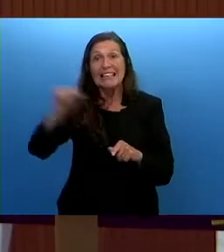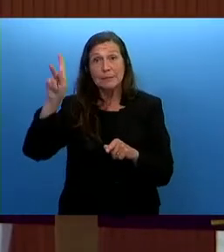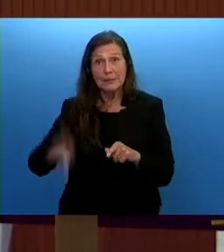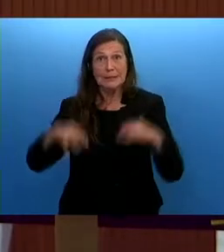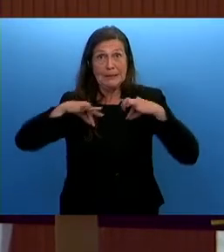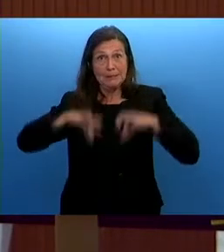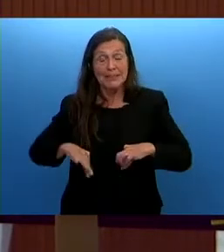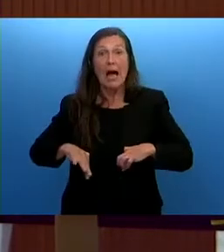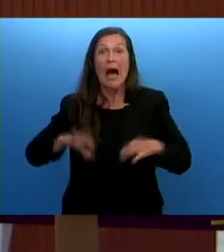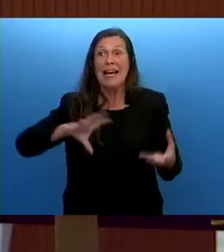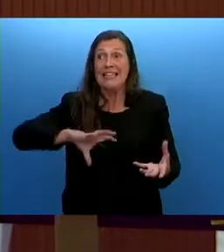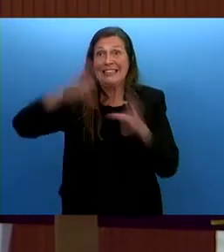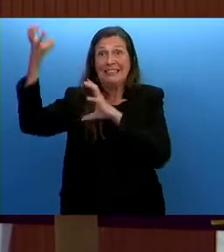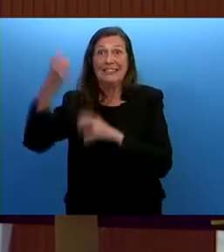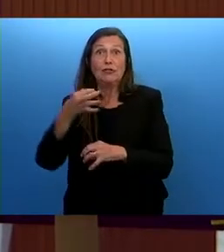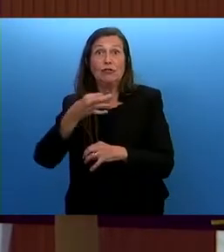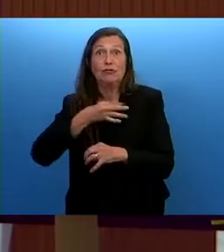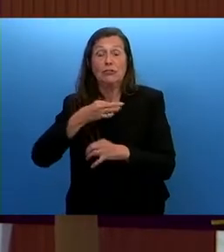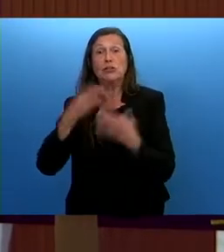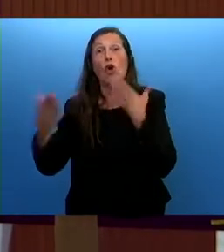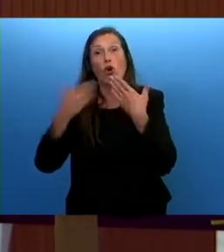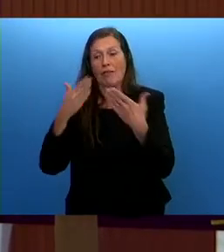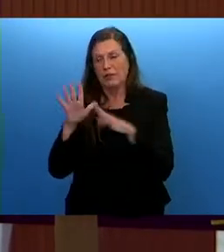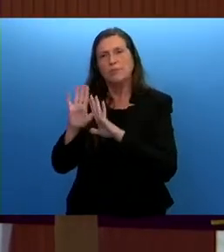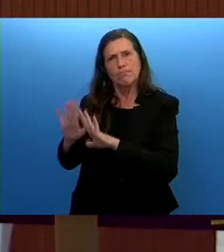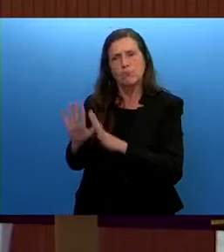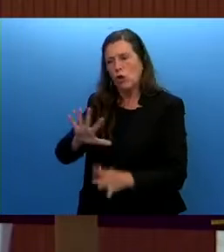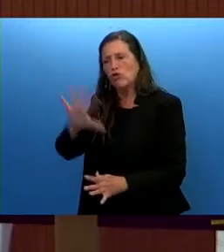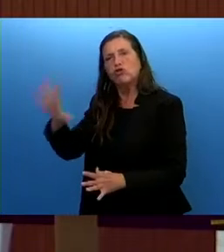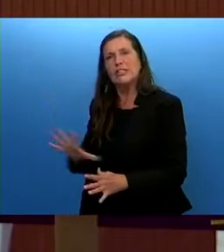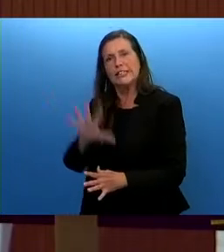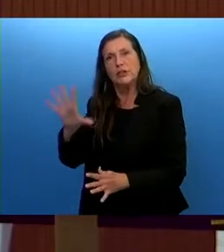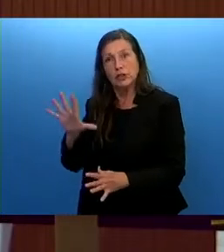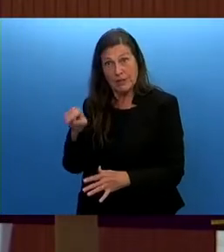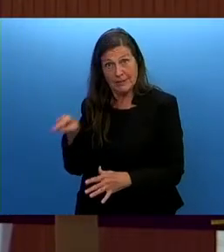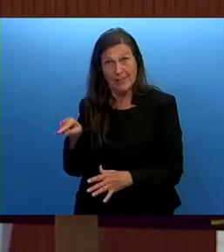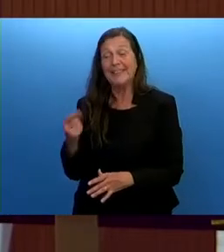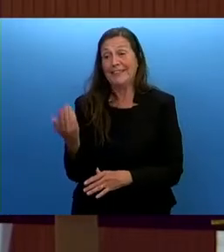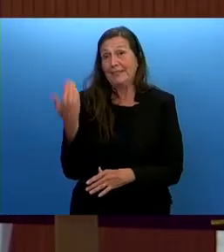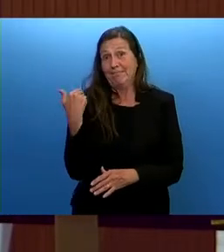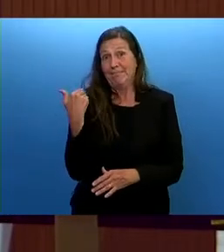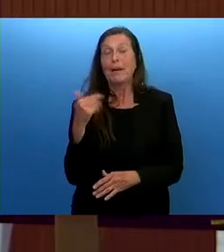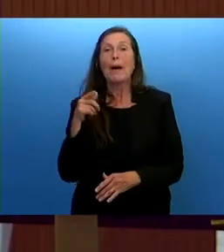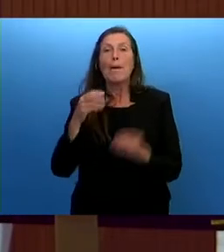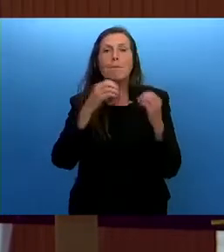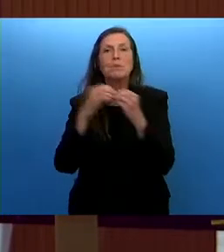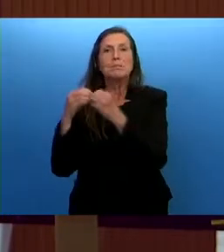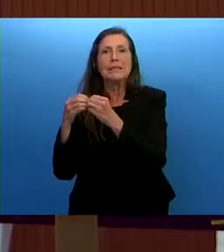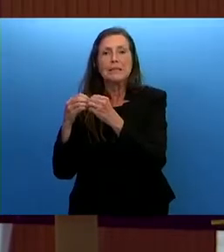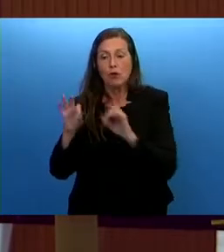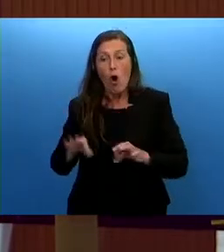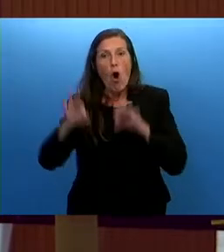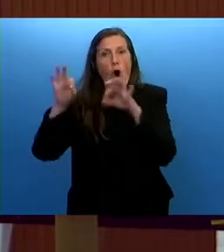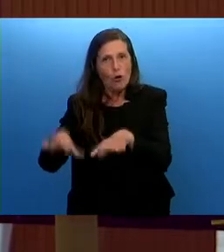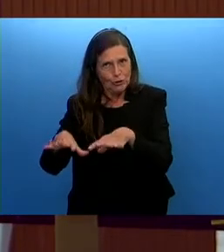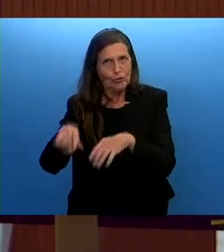Risk Reduction Conference, which is one of the regional platforms, took place in Brisbane, Australia. For this